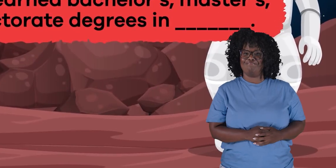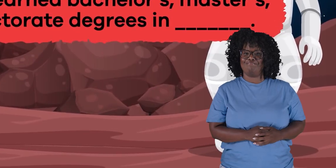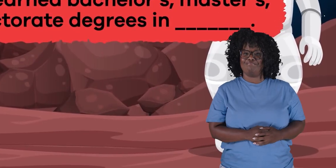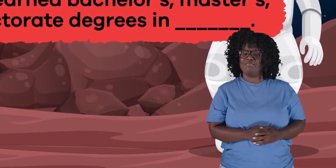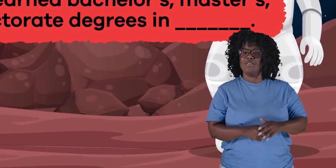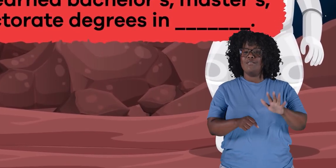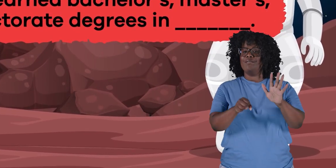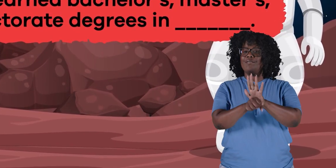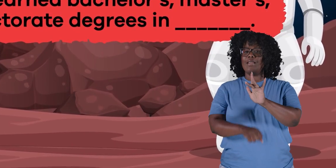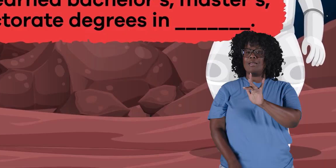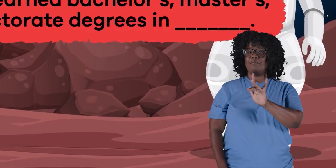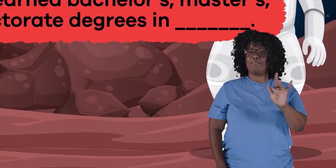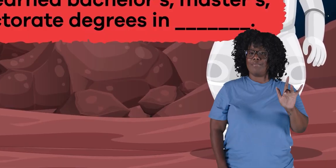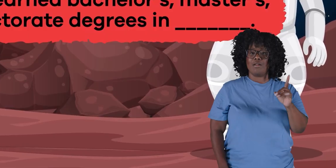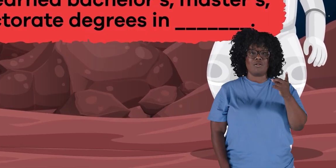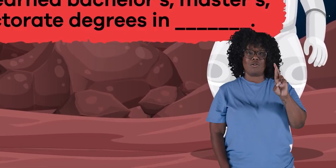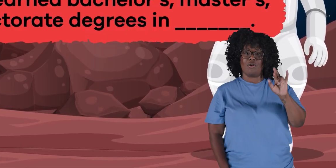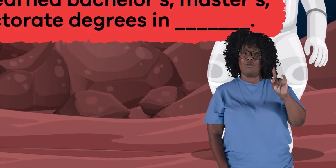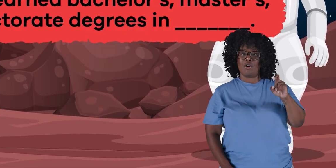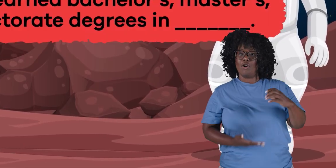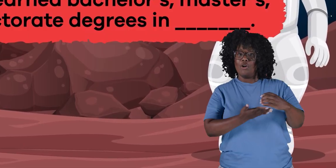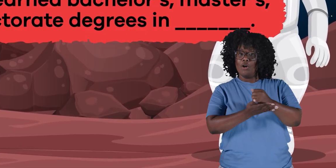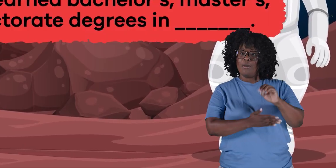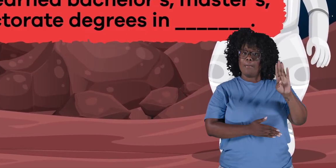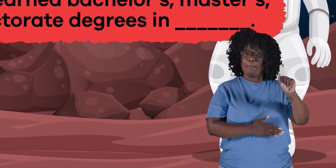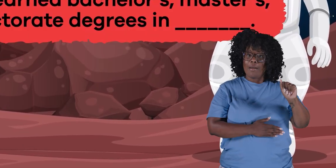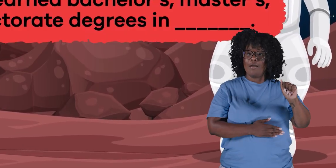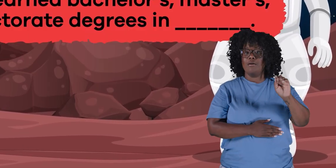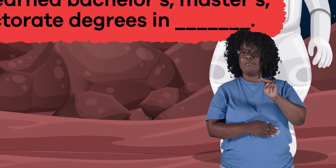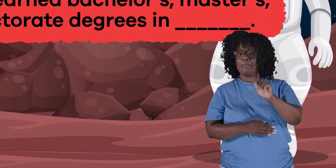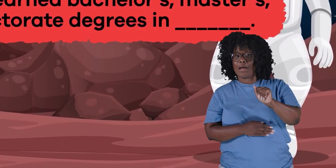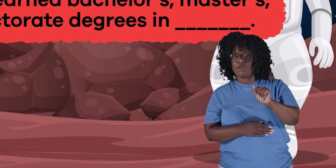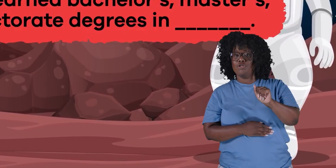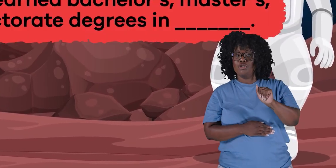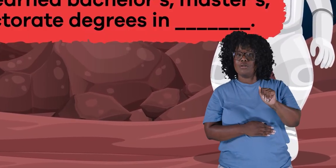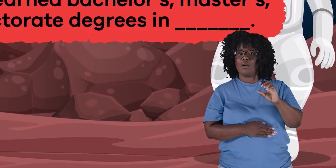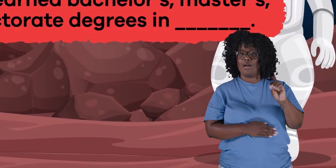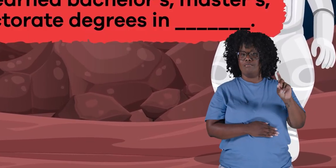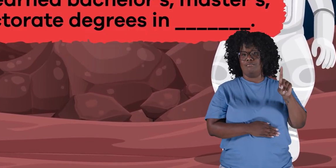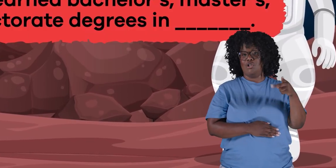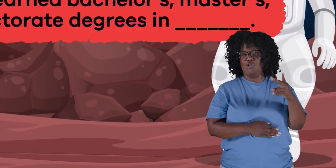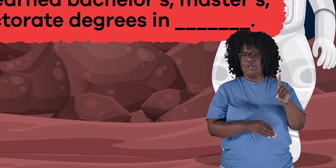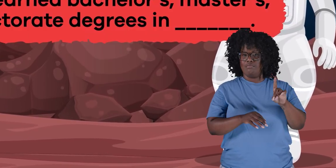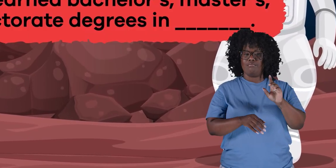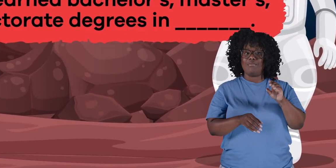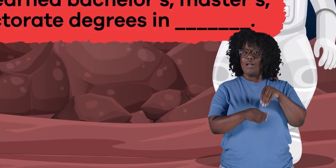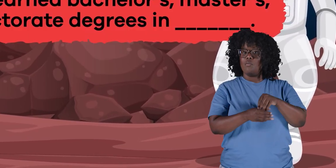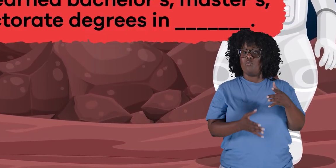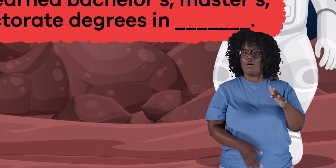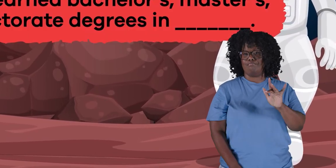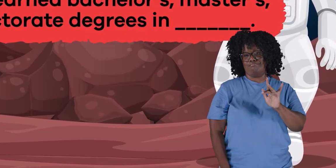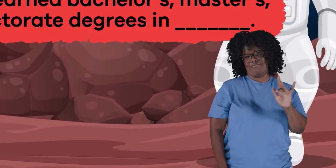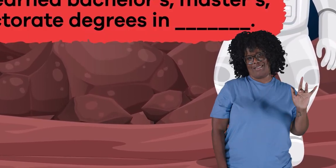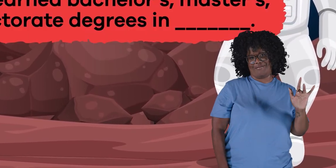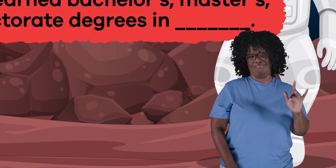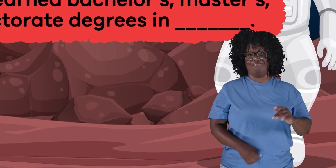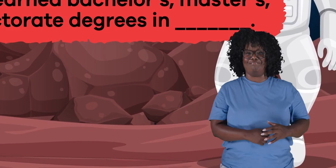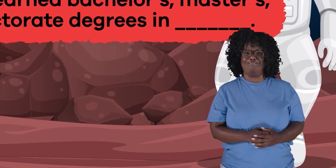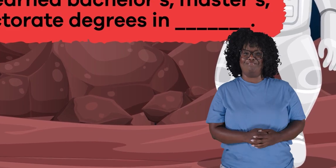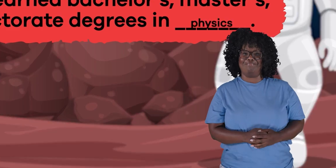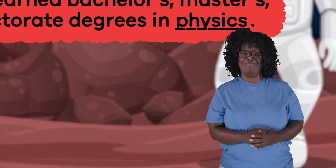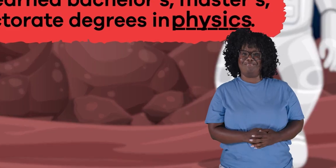Fill in the blank. Dr. Ride earned bachelor's, master's, and doctorate degrees in blank.